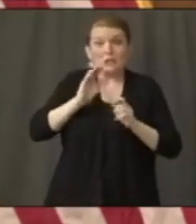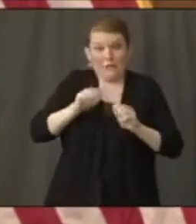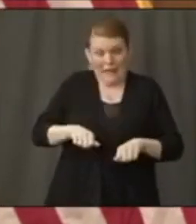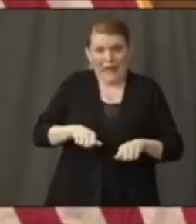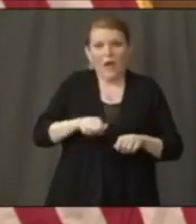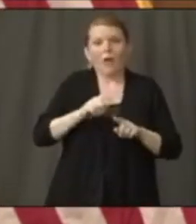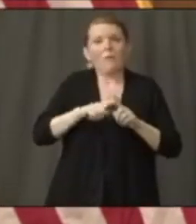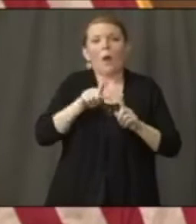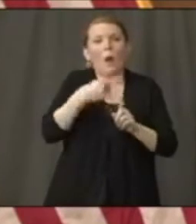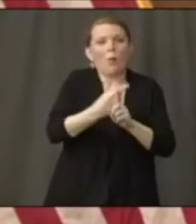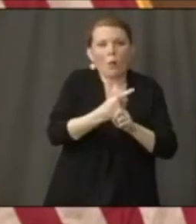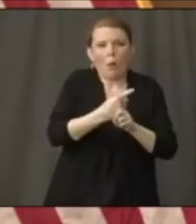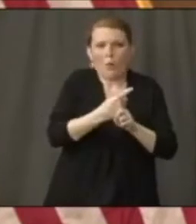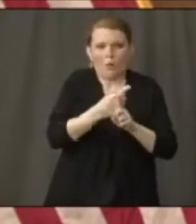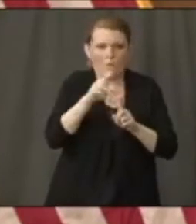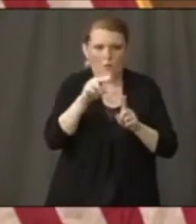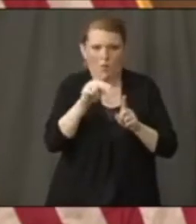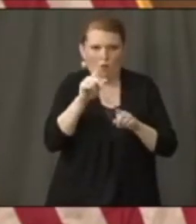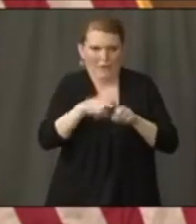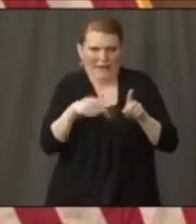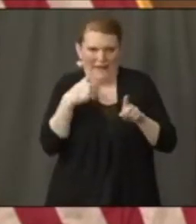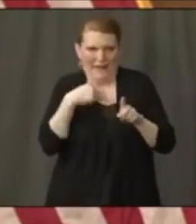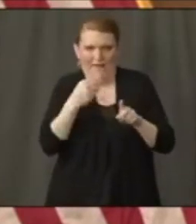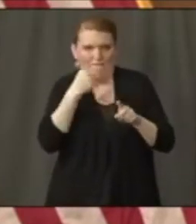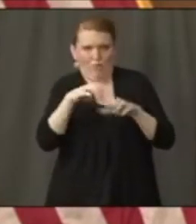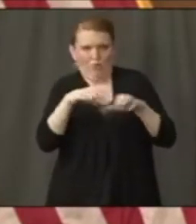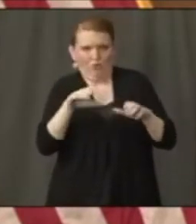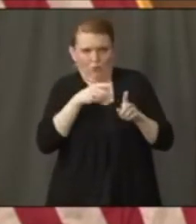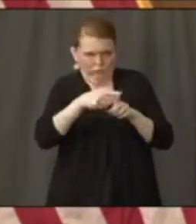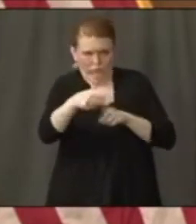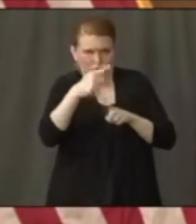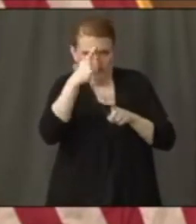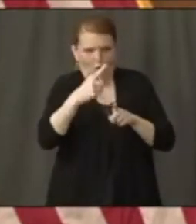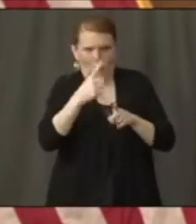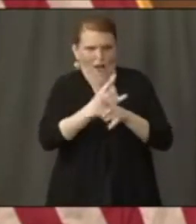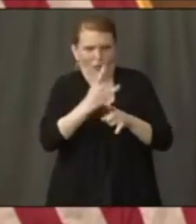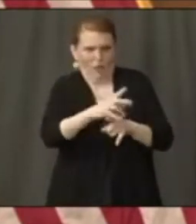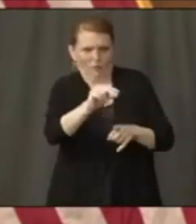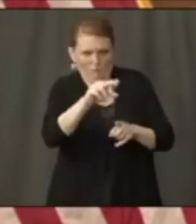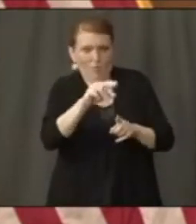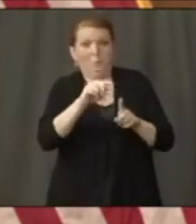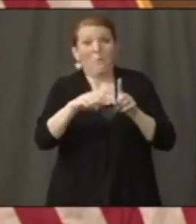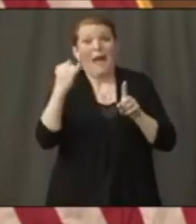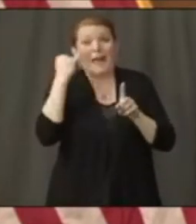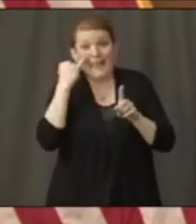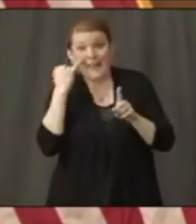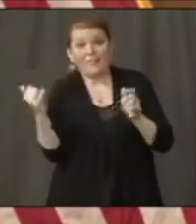establishment by inviting food trucks in. So in short answer, Paul, the answer is yes.